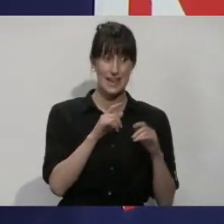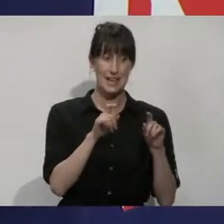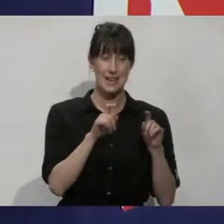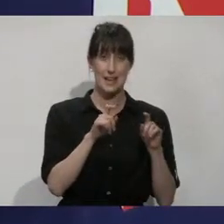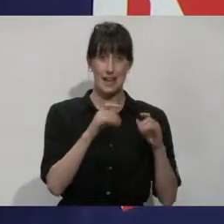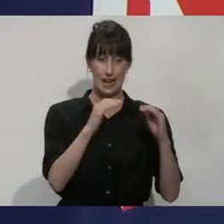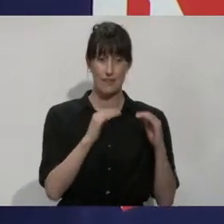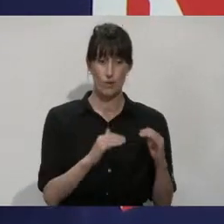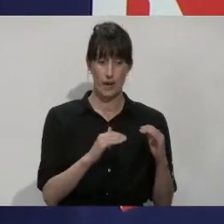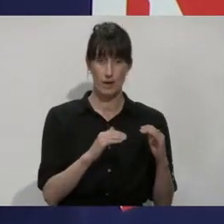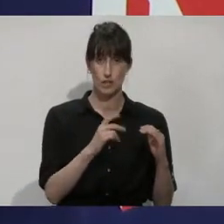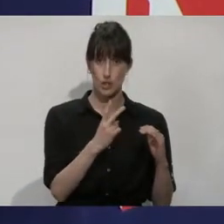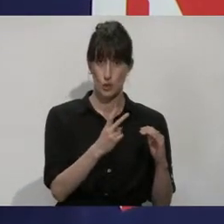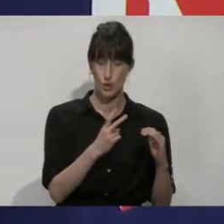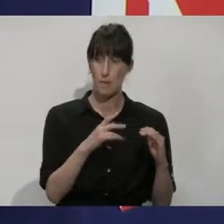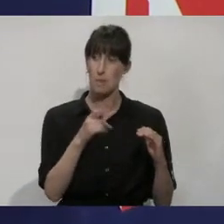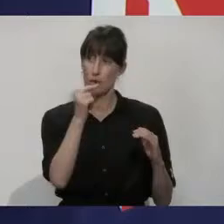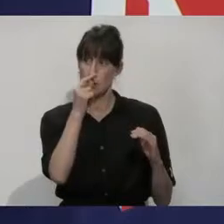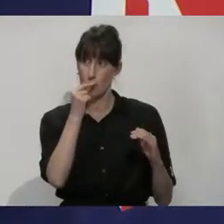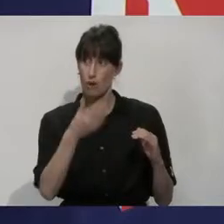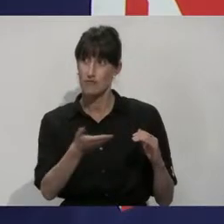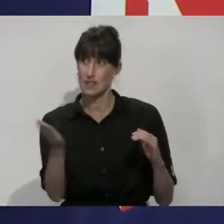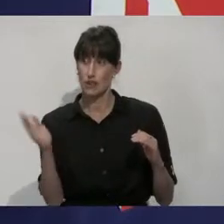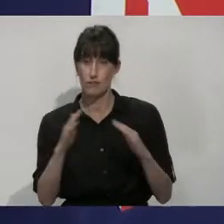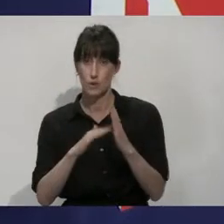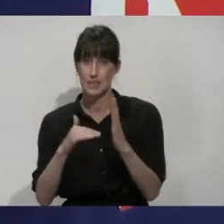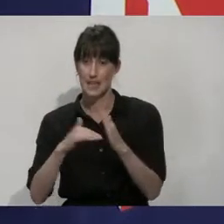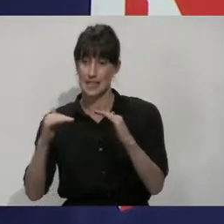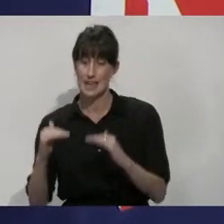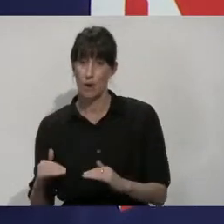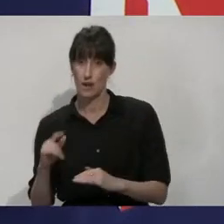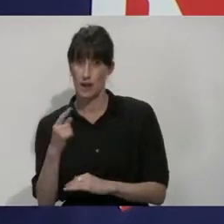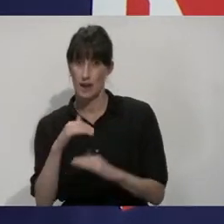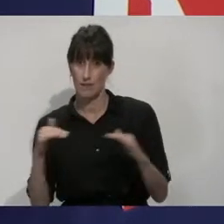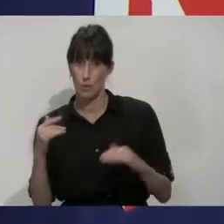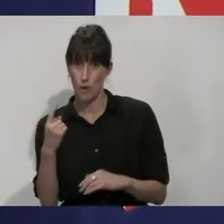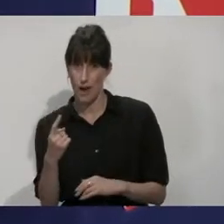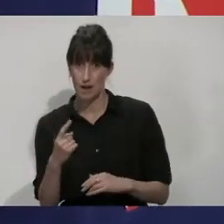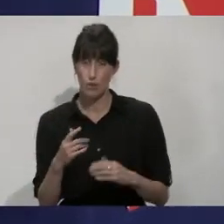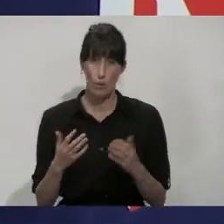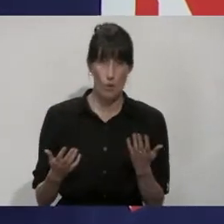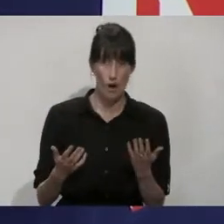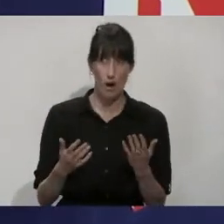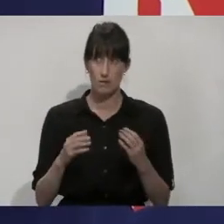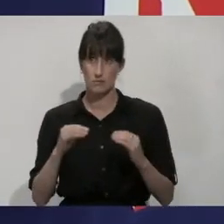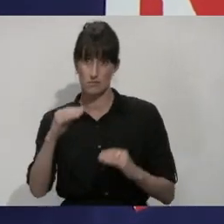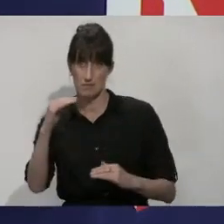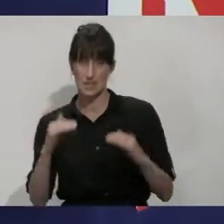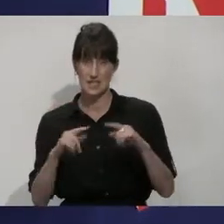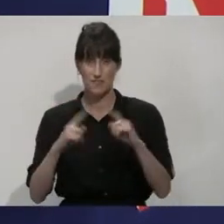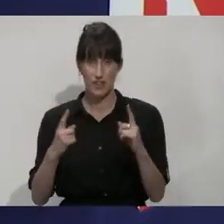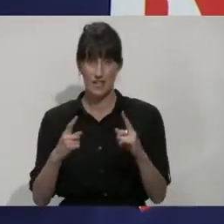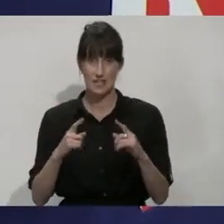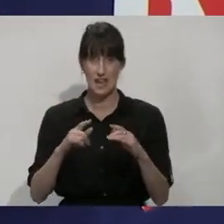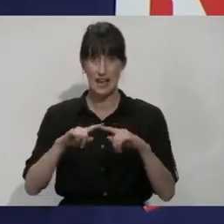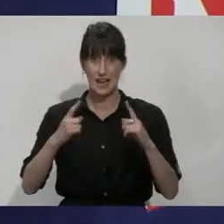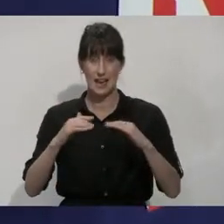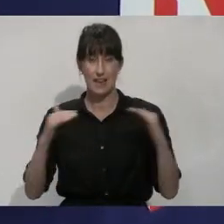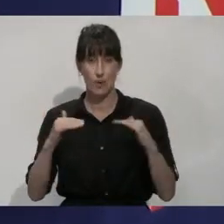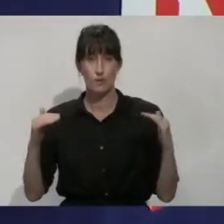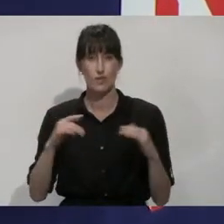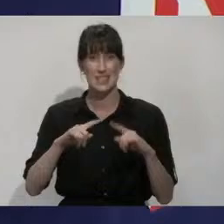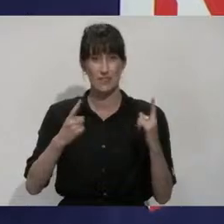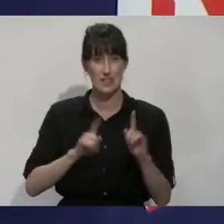might be identified. So if you look, for example, at the Ridges case that we're dealing with, that would not necessitate